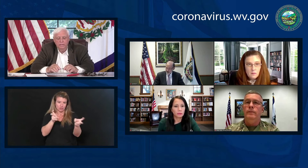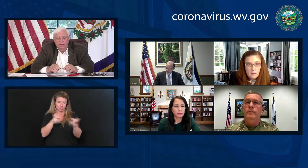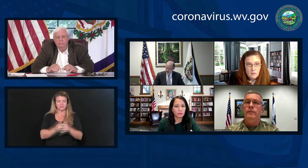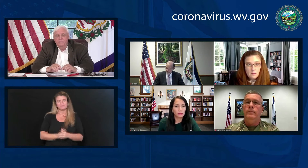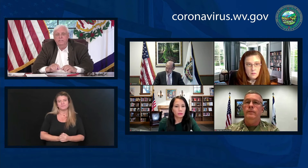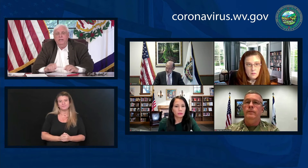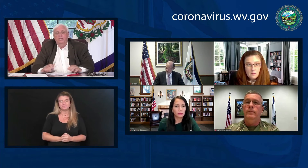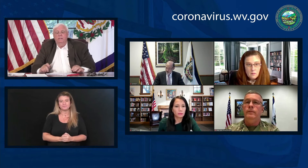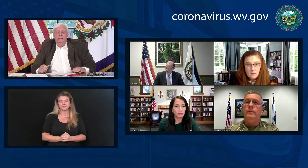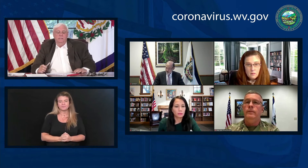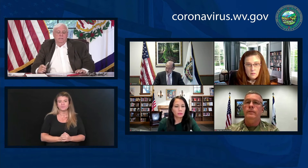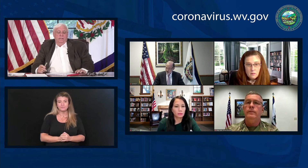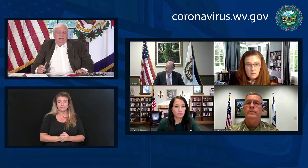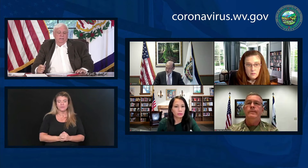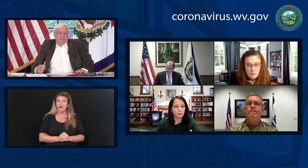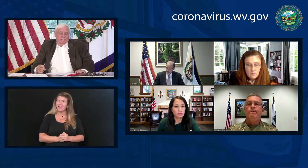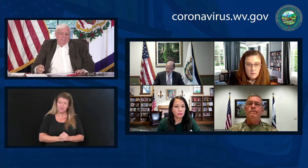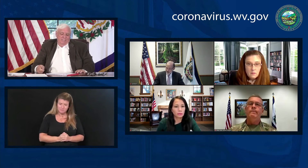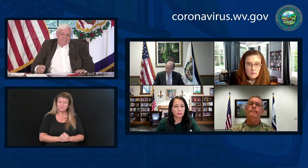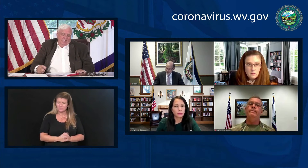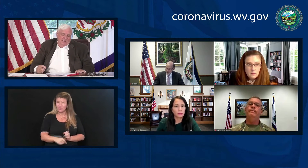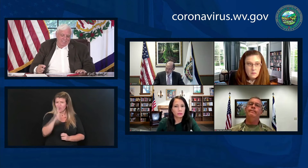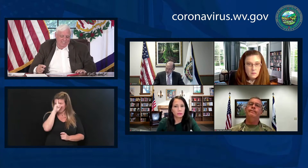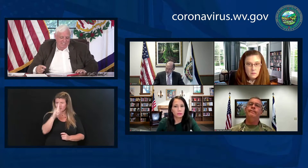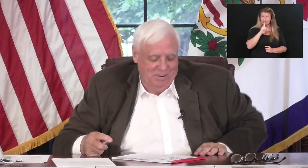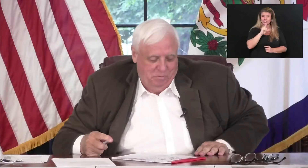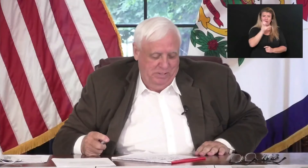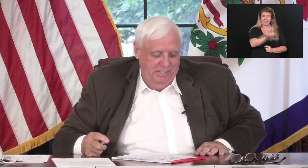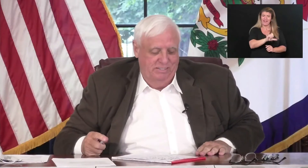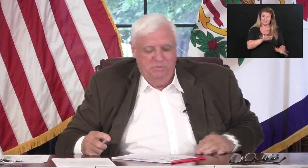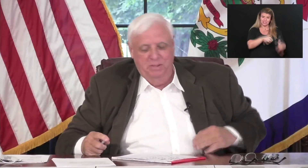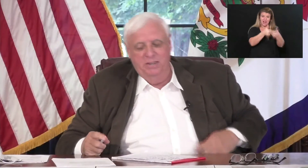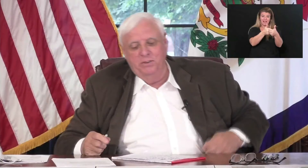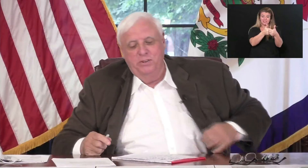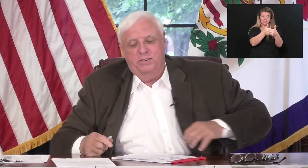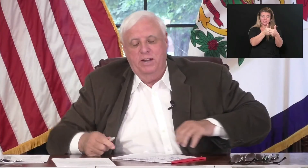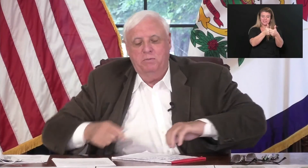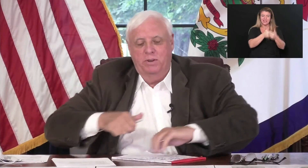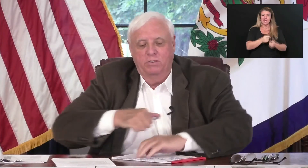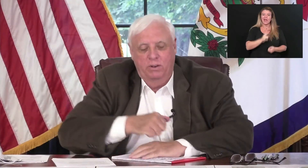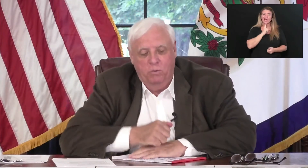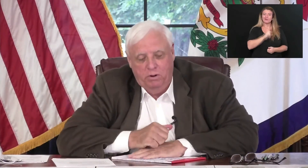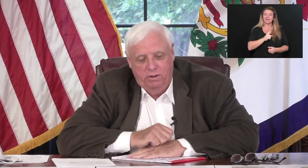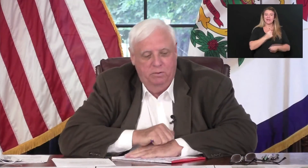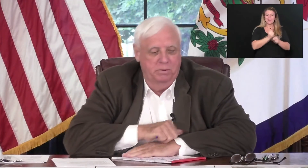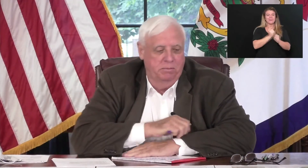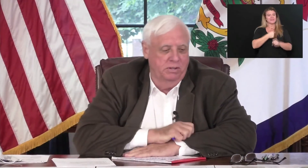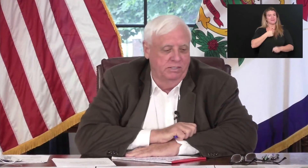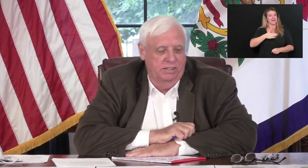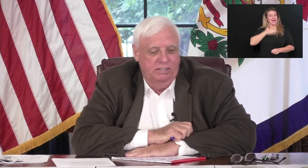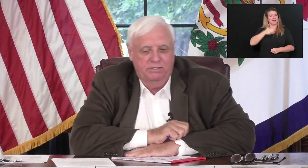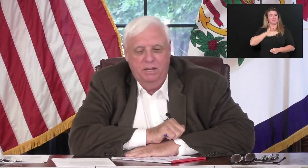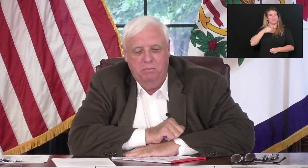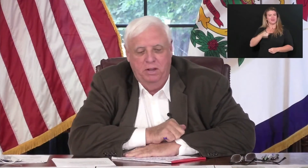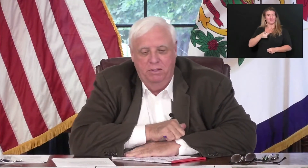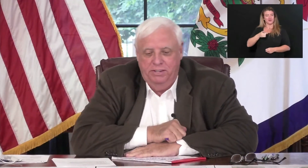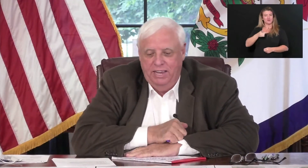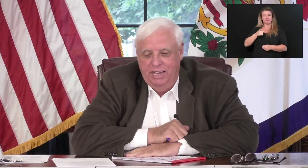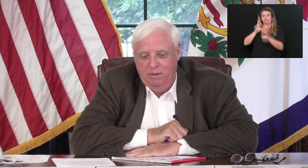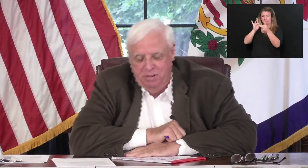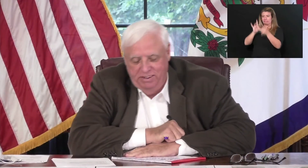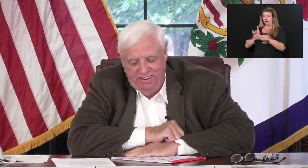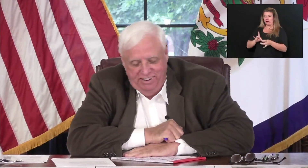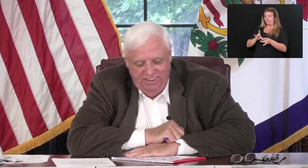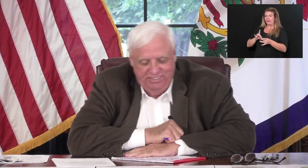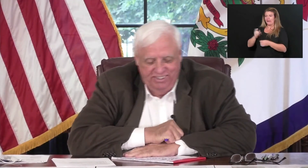Well, Kenny, it's a challenge. And and, you know, it kind of pleases me when you stumbled over that word a little bit, because, you know, I stumble all the